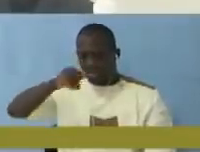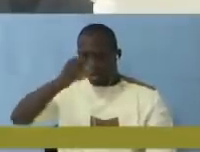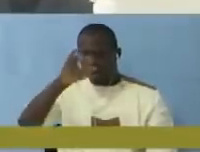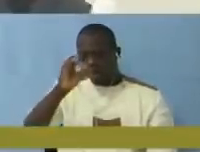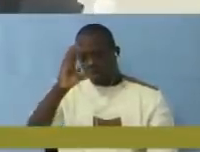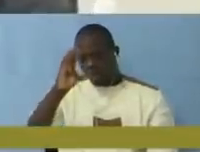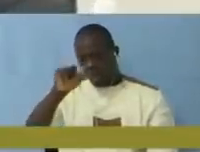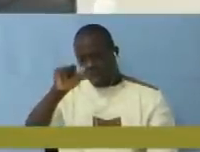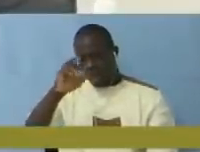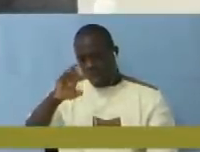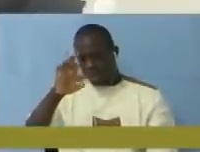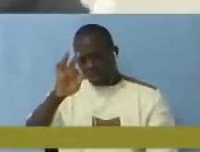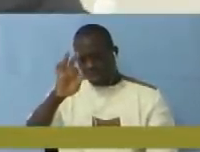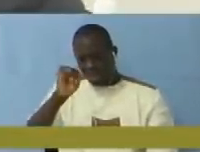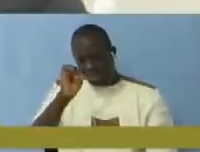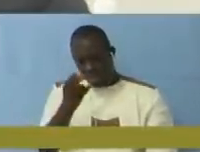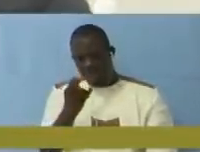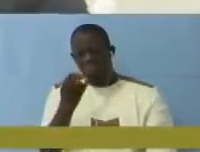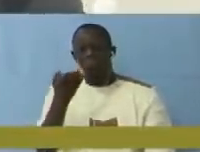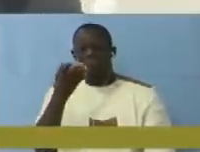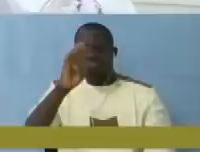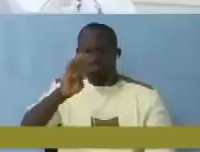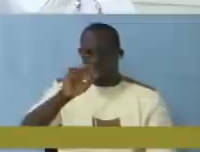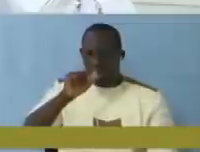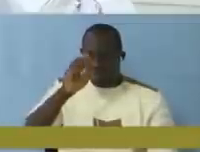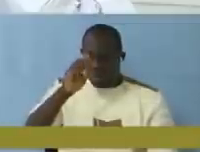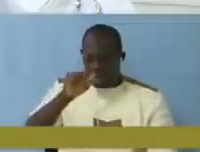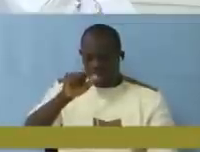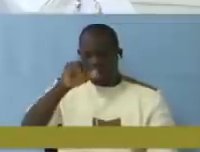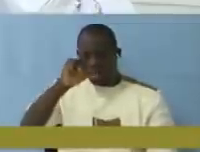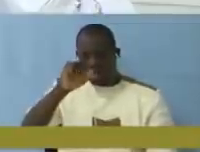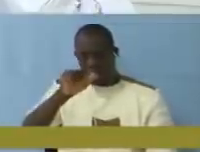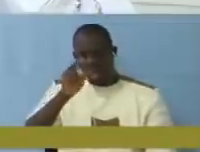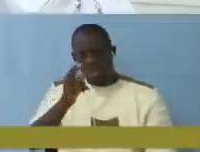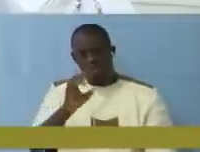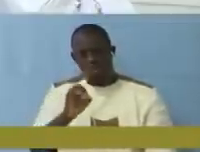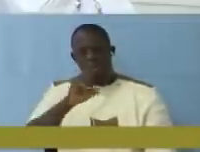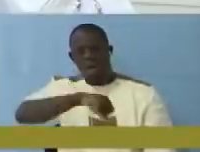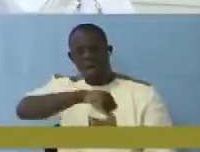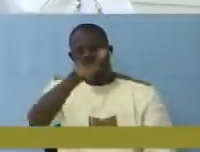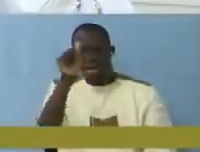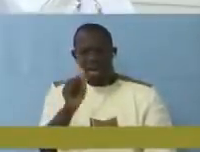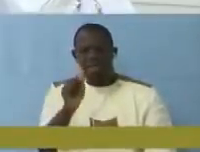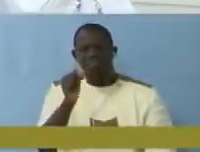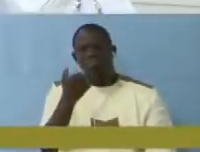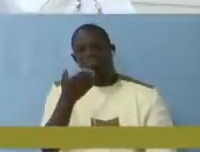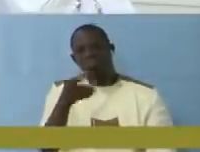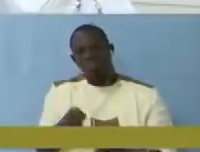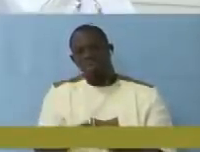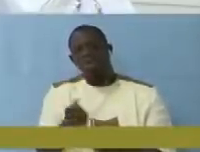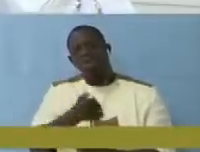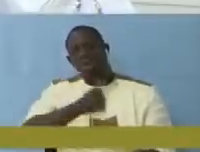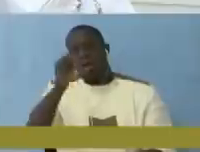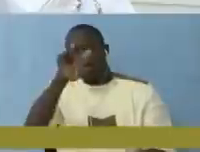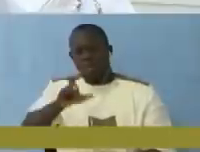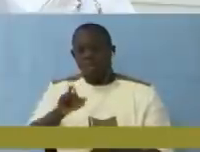Saho. Salmina Drame. And in Salimina Drame. The one I have is Baba Saho. Baba